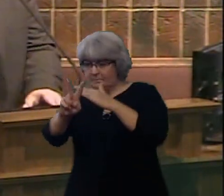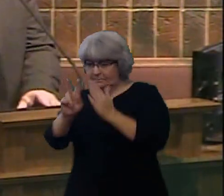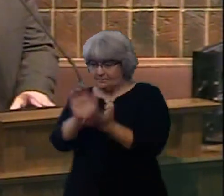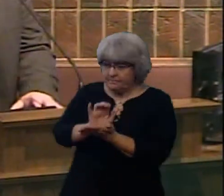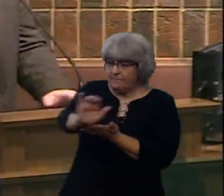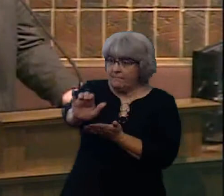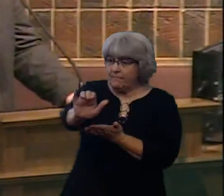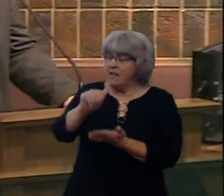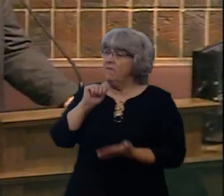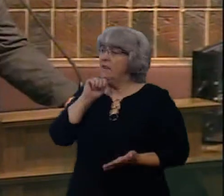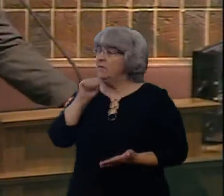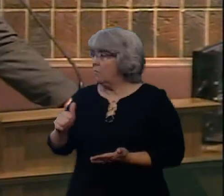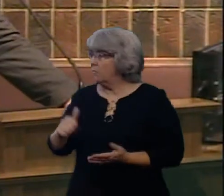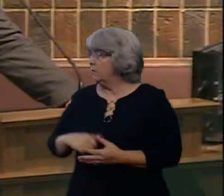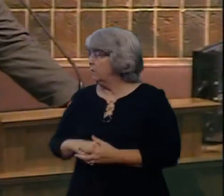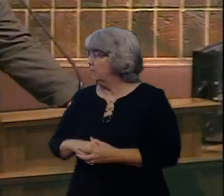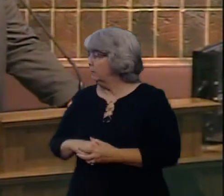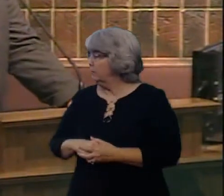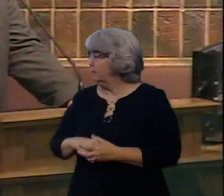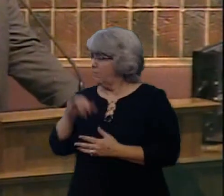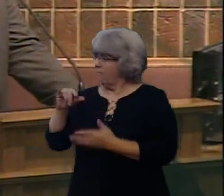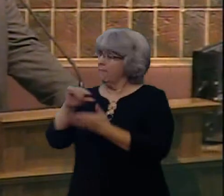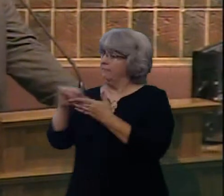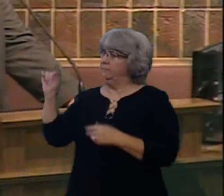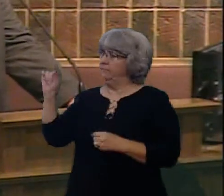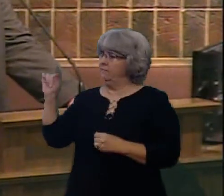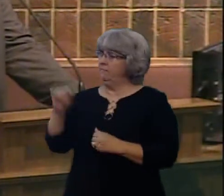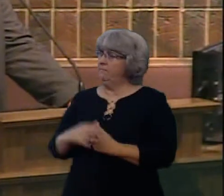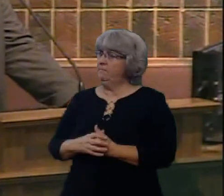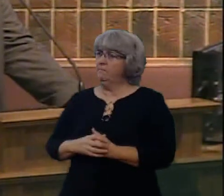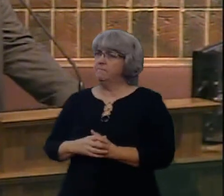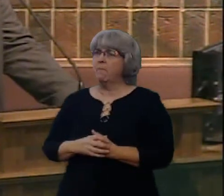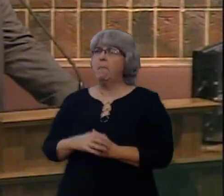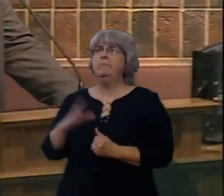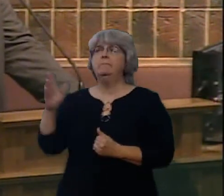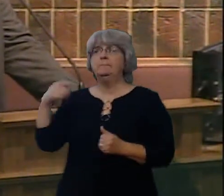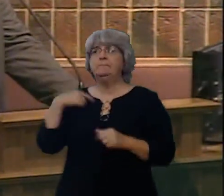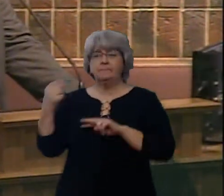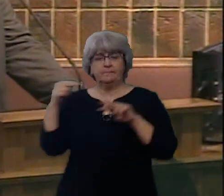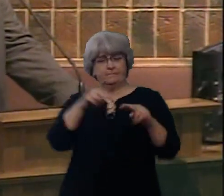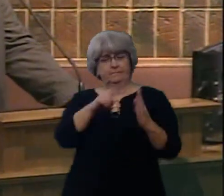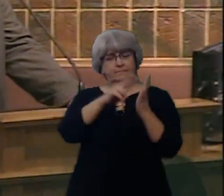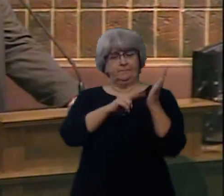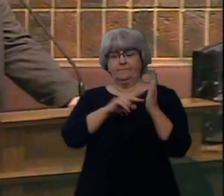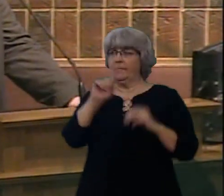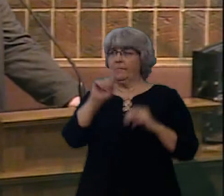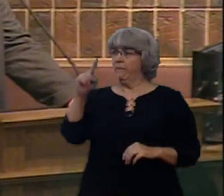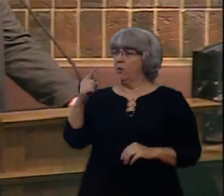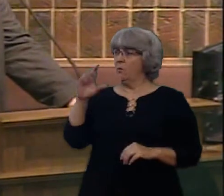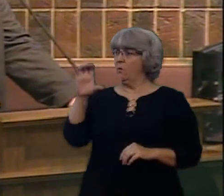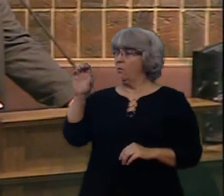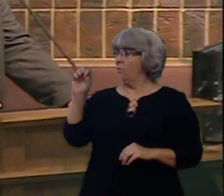miraculous gifts of the Holy Spirit. And let's turn over and look to the book of 1 Corinthians right now.